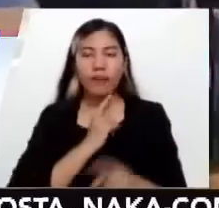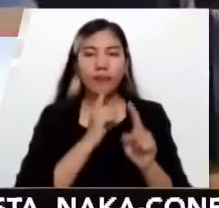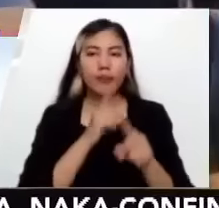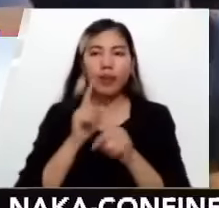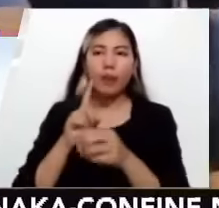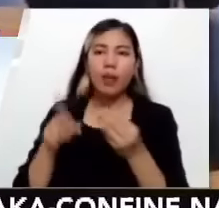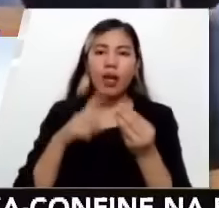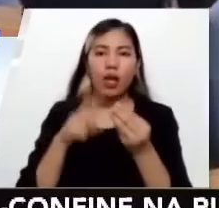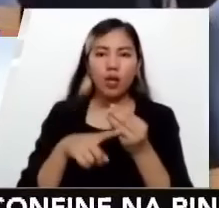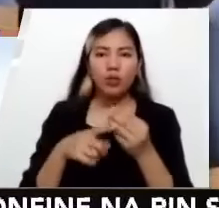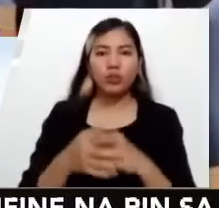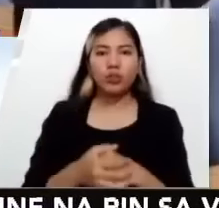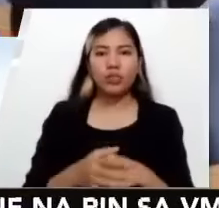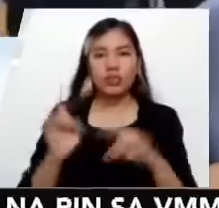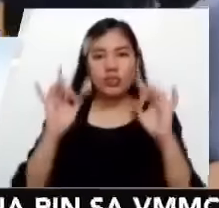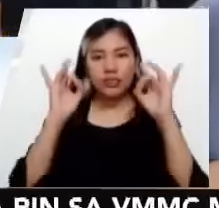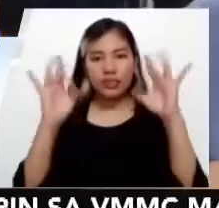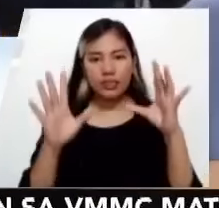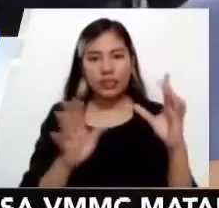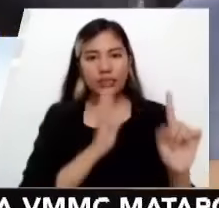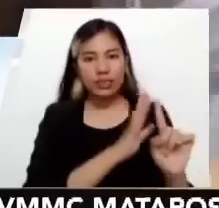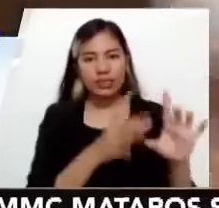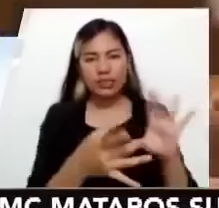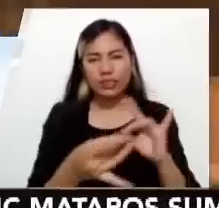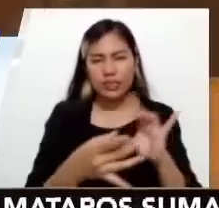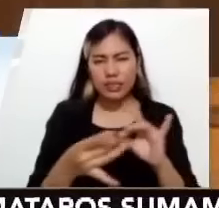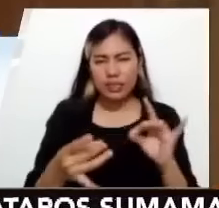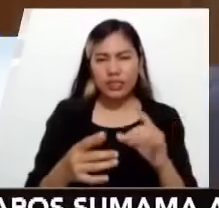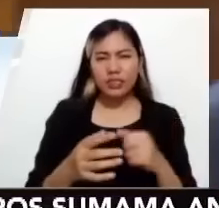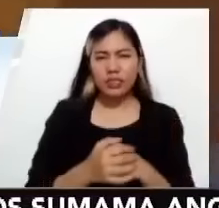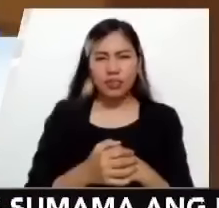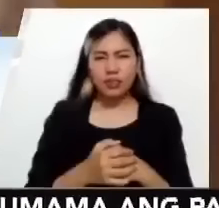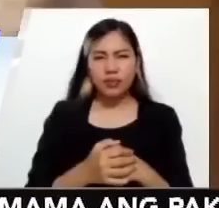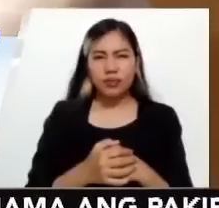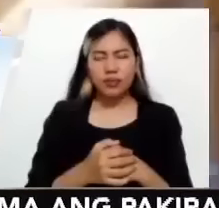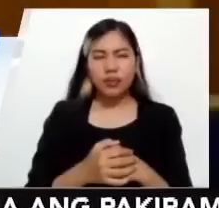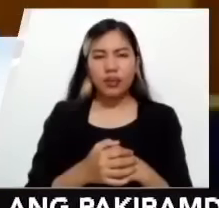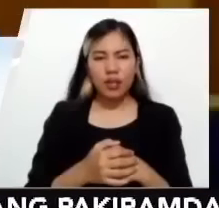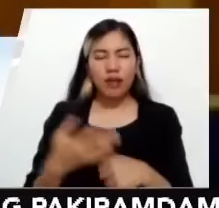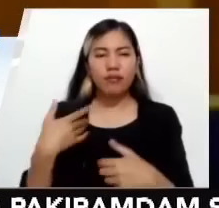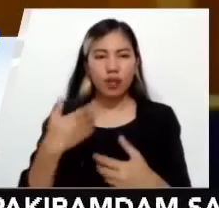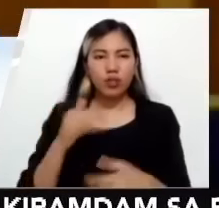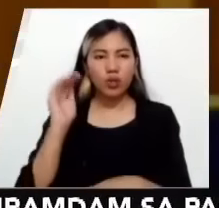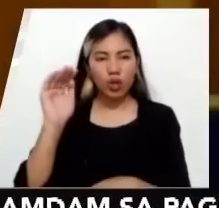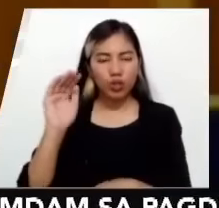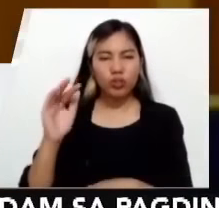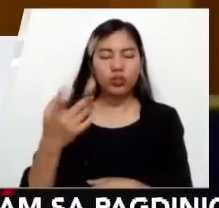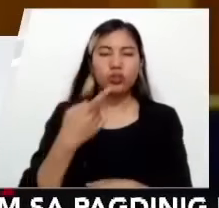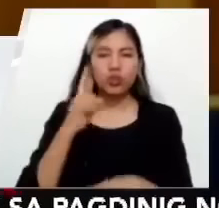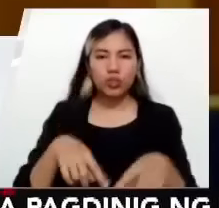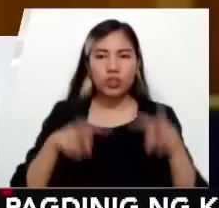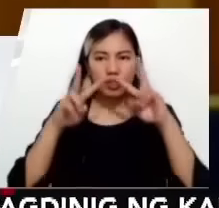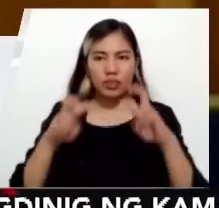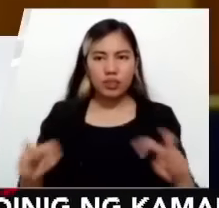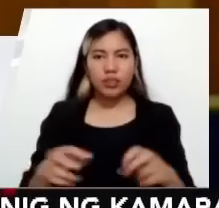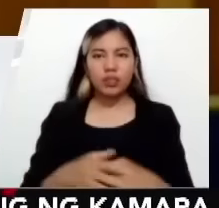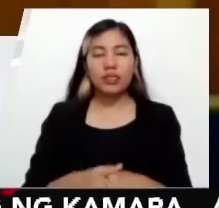Pangalawang Pangulo at may nanawagang maimbestigahan para mapanagot the house must take immediate